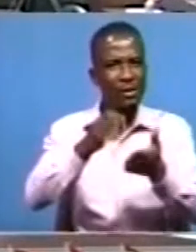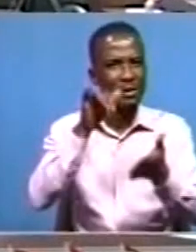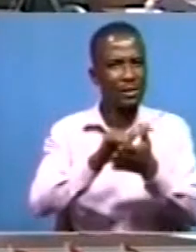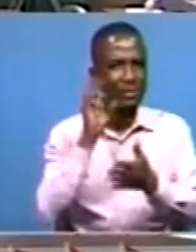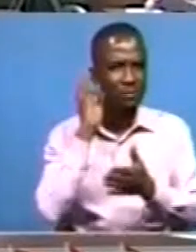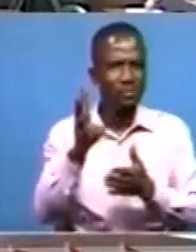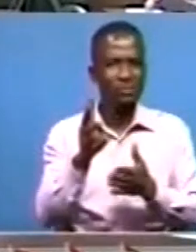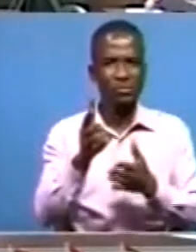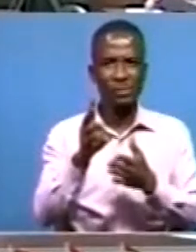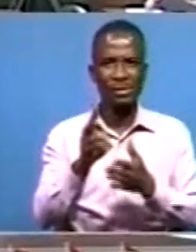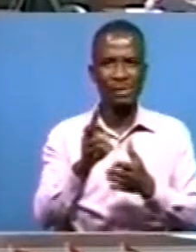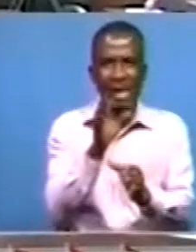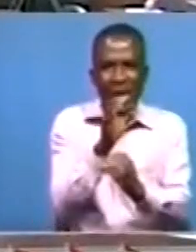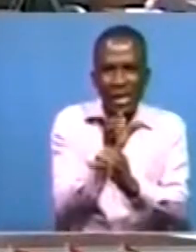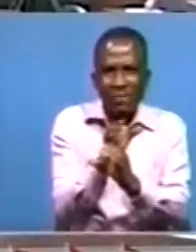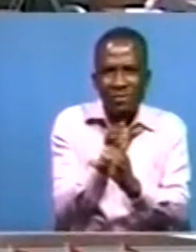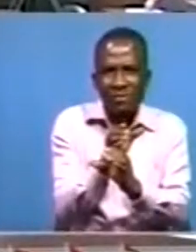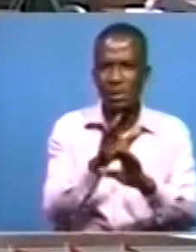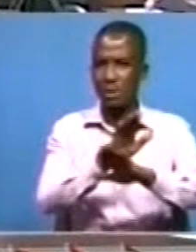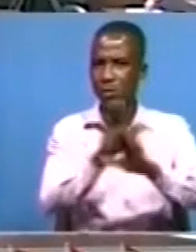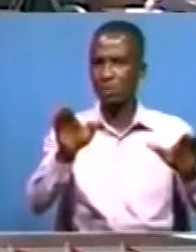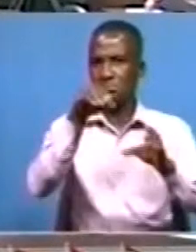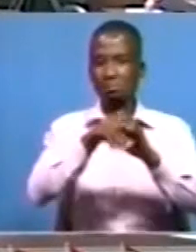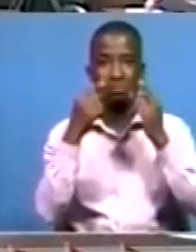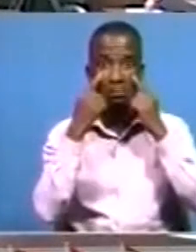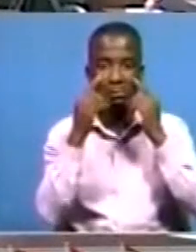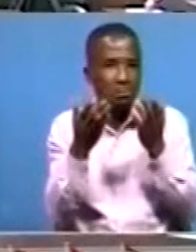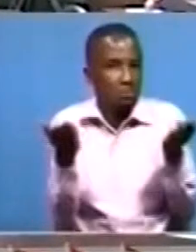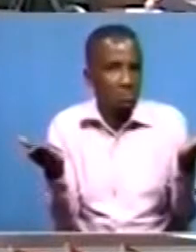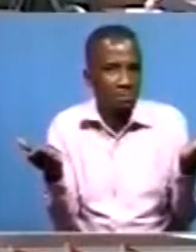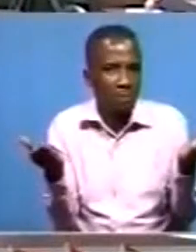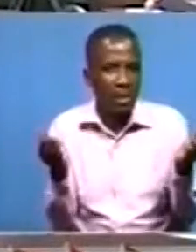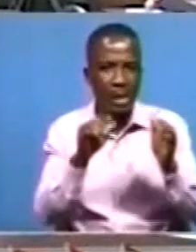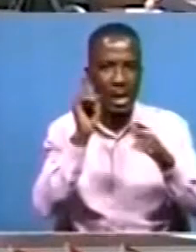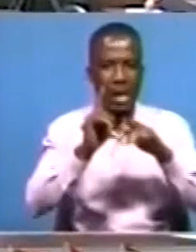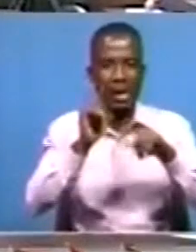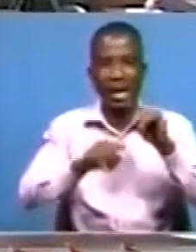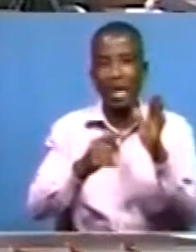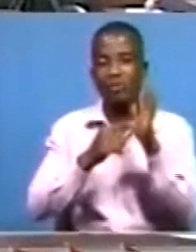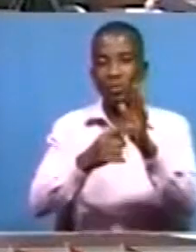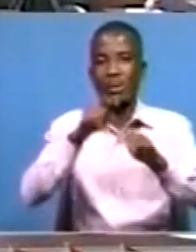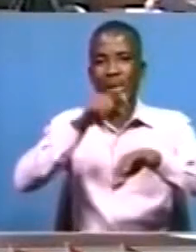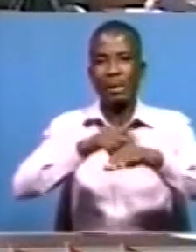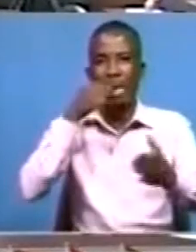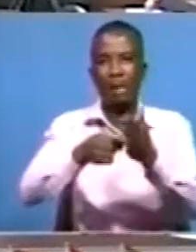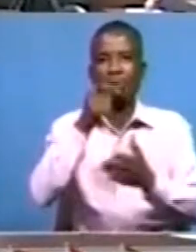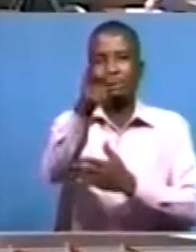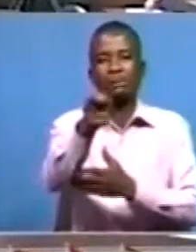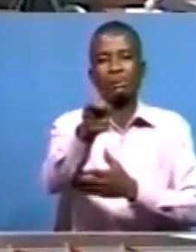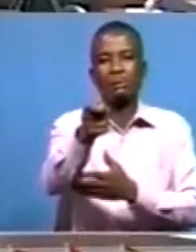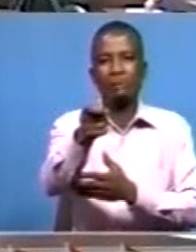after the exercise of due diligence was not within the applicant's knowledge or could not be produced by him at the time that the decision was